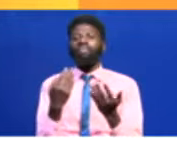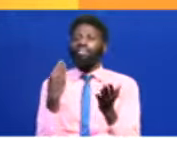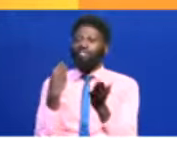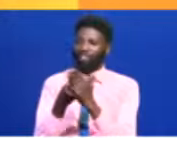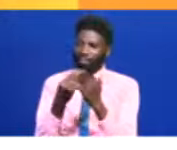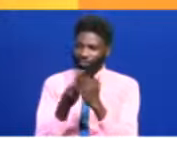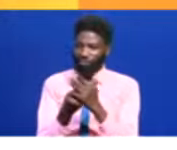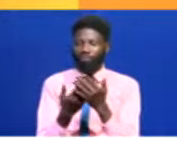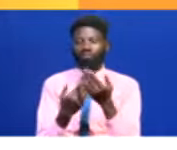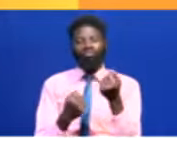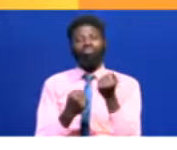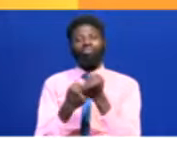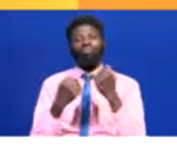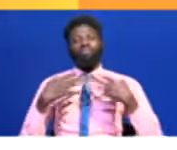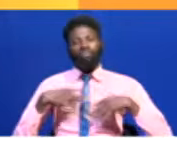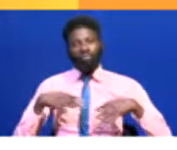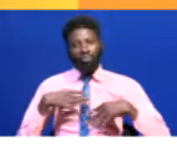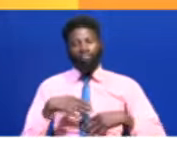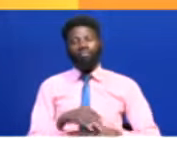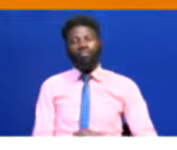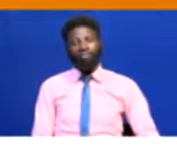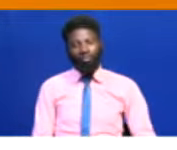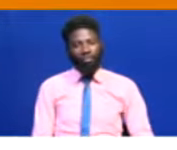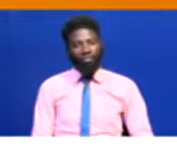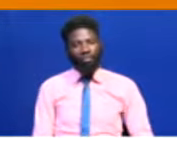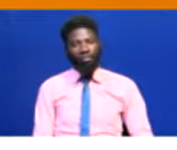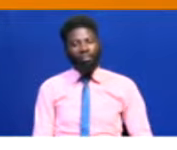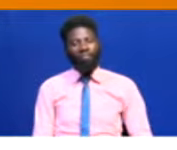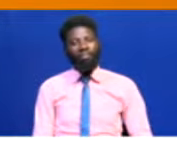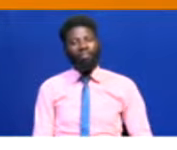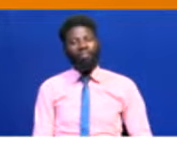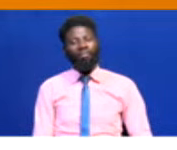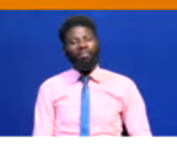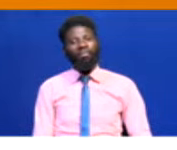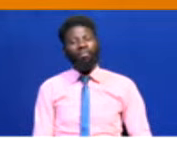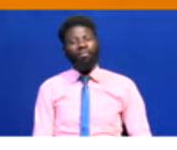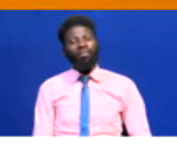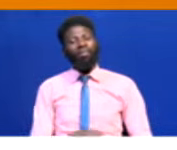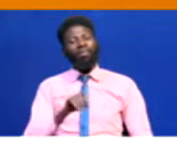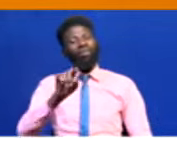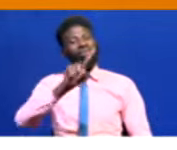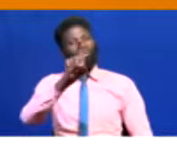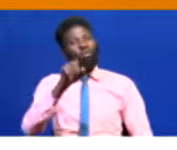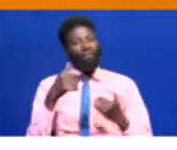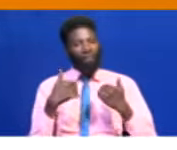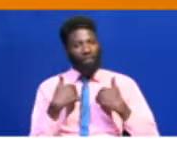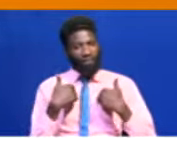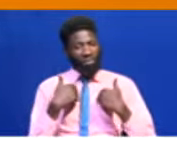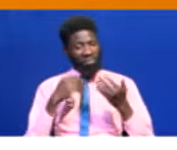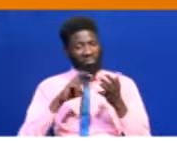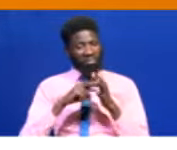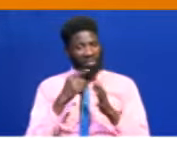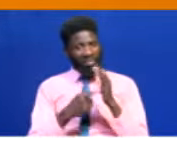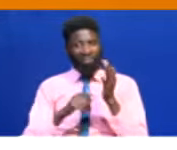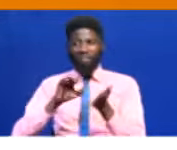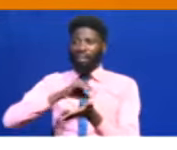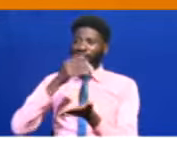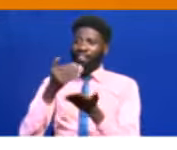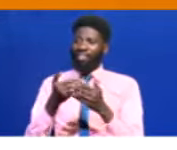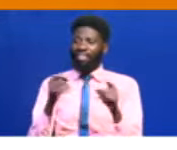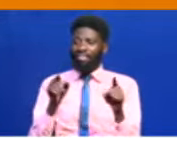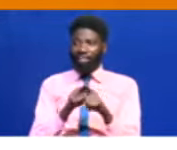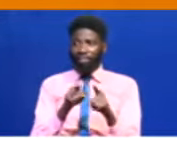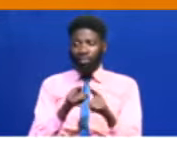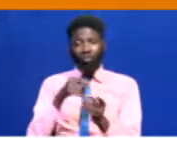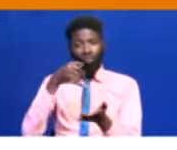to wananchi's concerned. Mm-hmm. Mm-hmm. Now, there's a question of, does this fund also cater